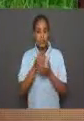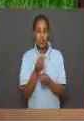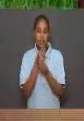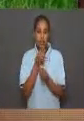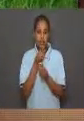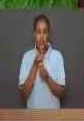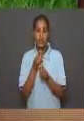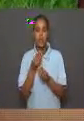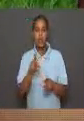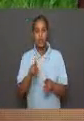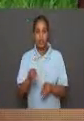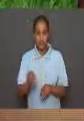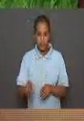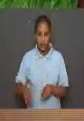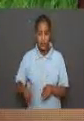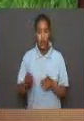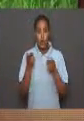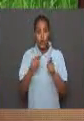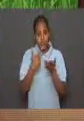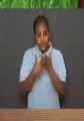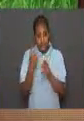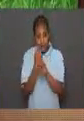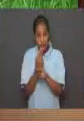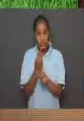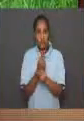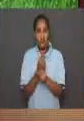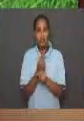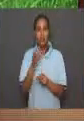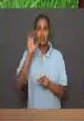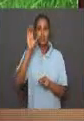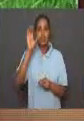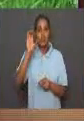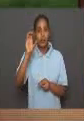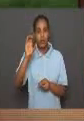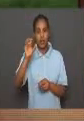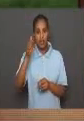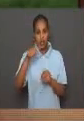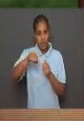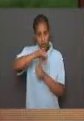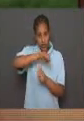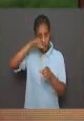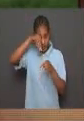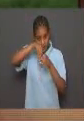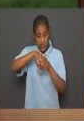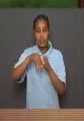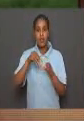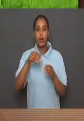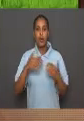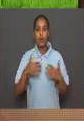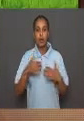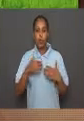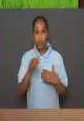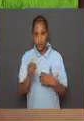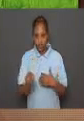eaten plants. When this happens, the carbon atoms that were inside the plants